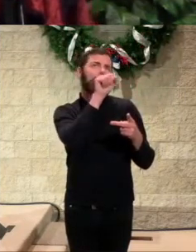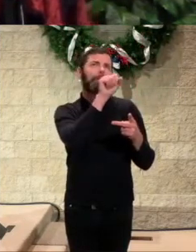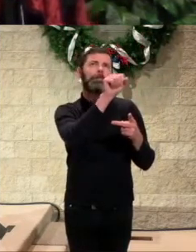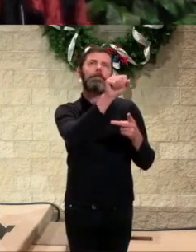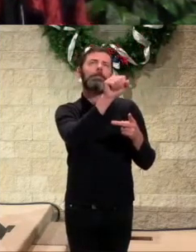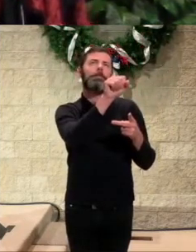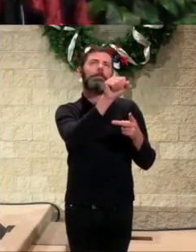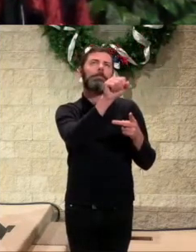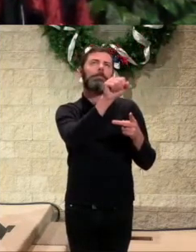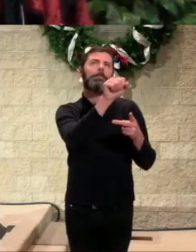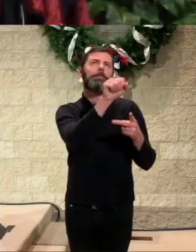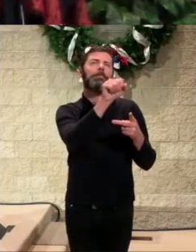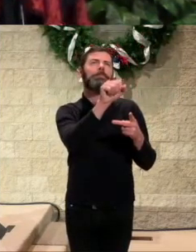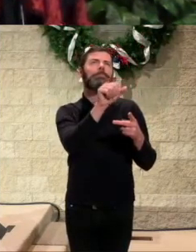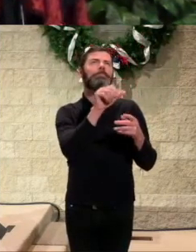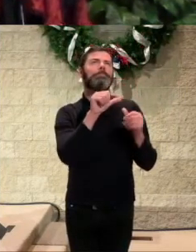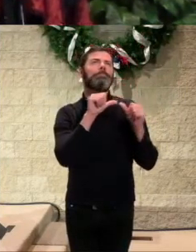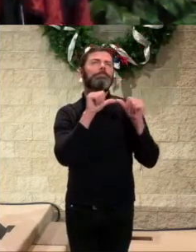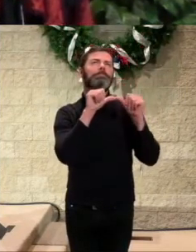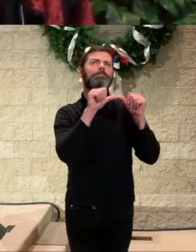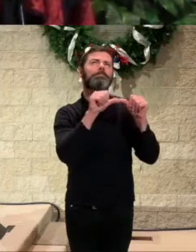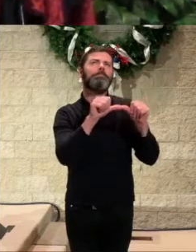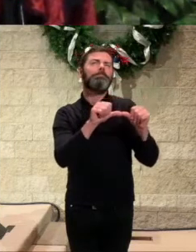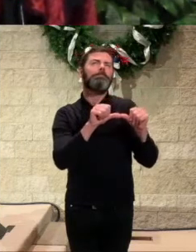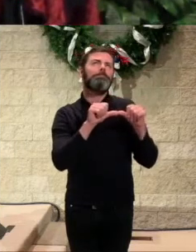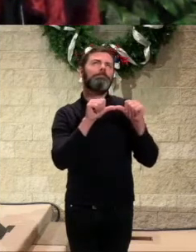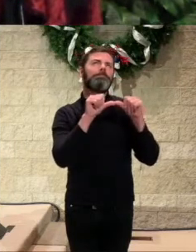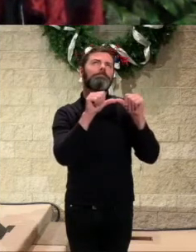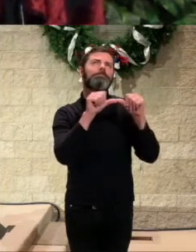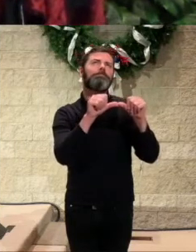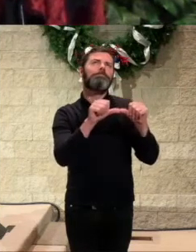than I usually do.